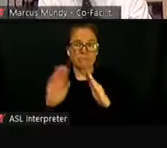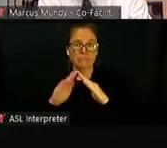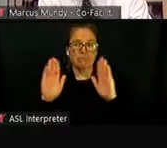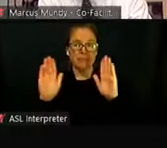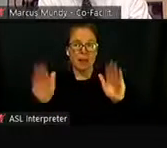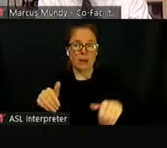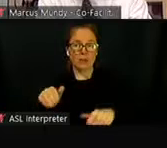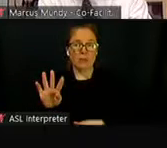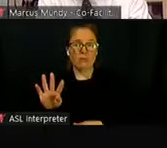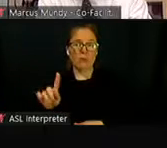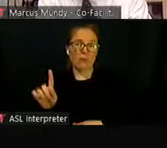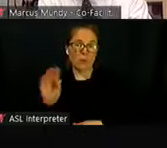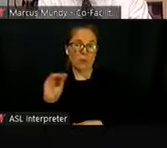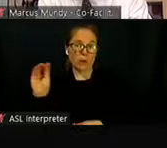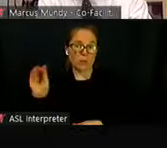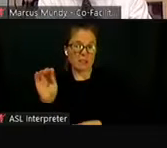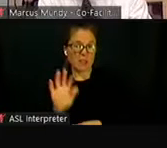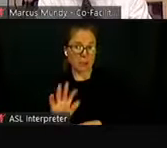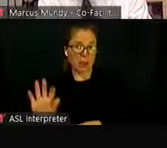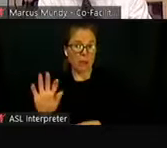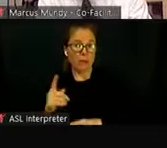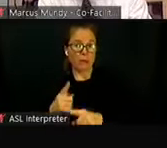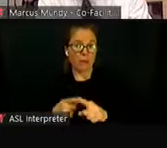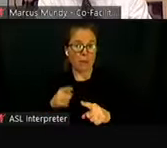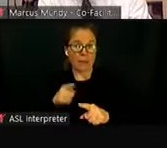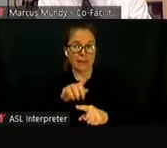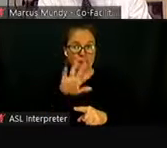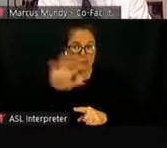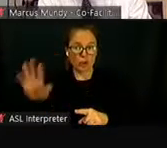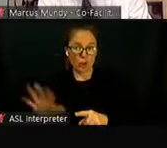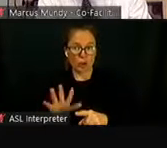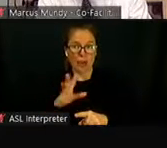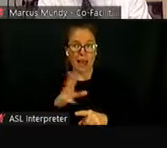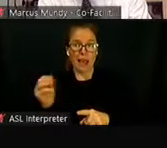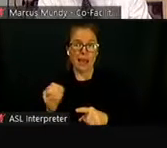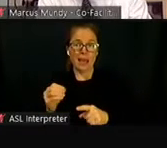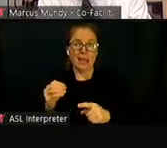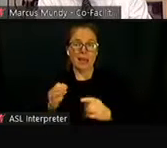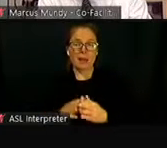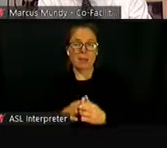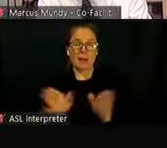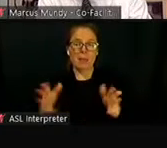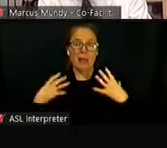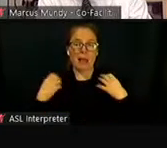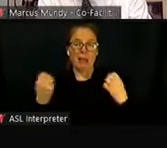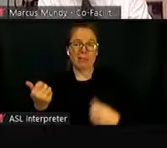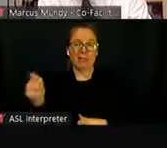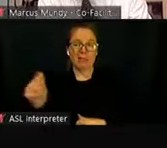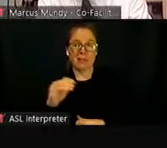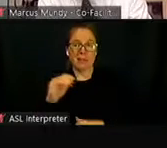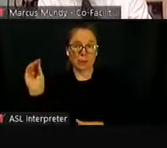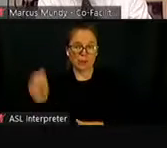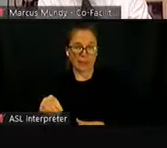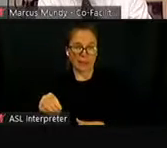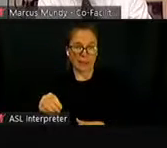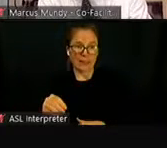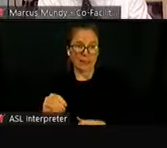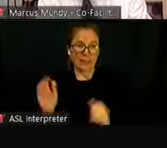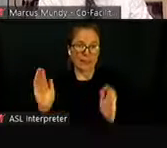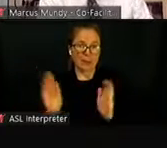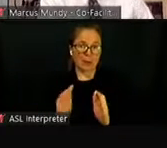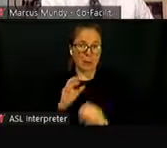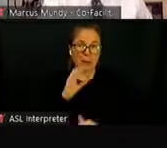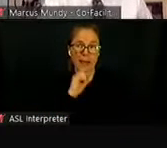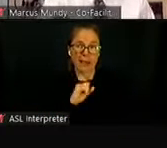about 41% of that mix, and then followed by public health being 10%. Smaller portions in aging and veteran